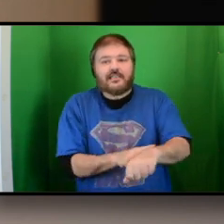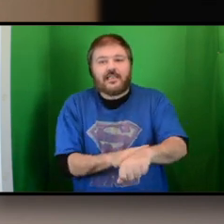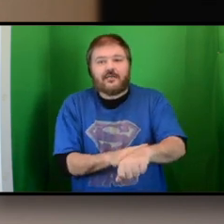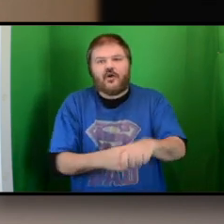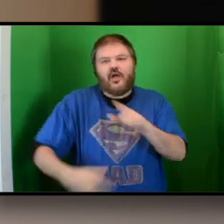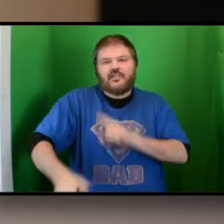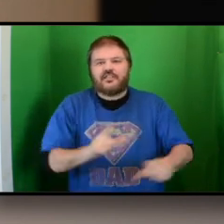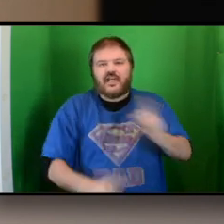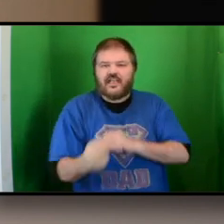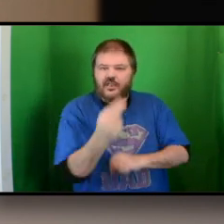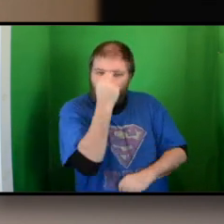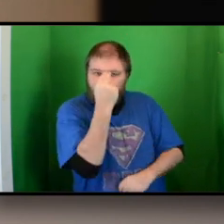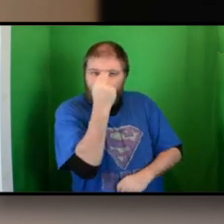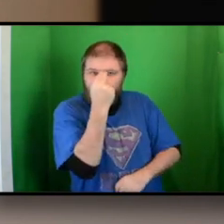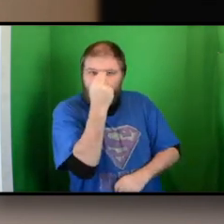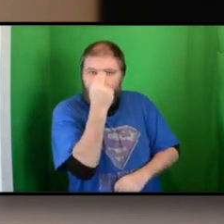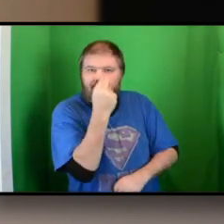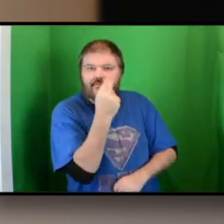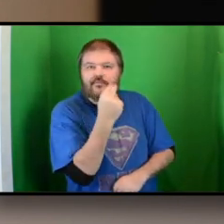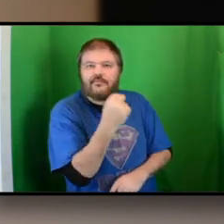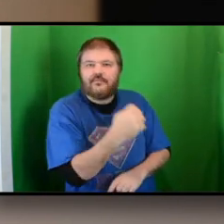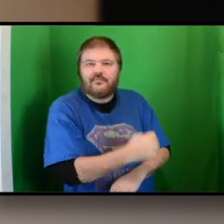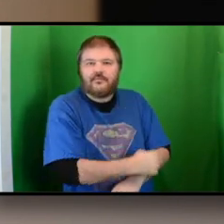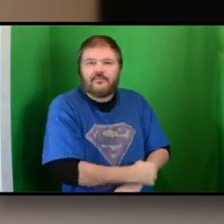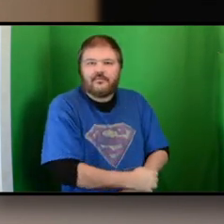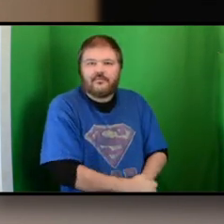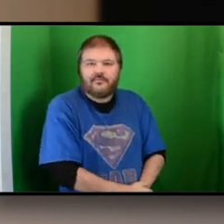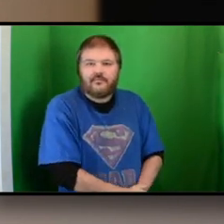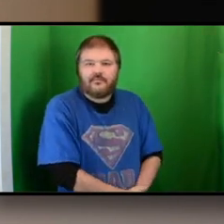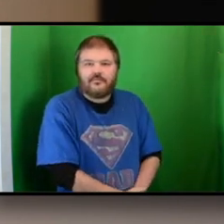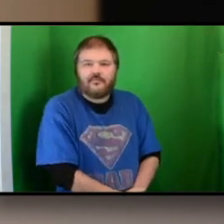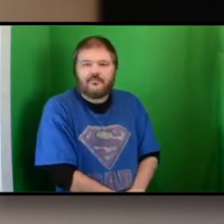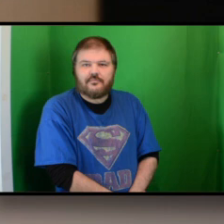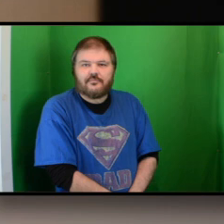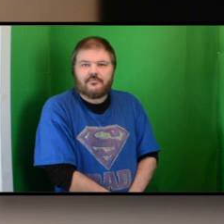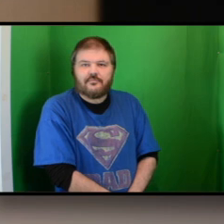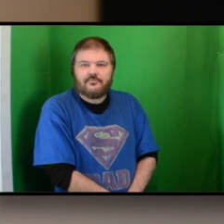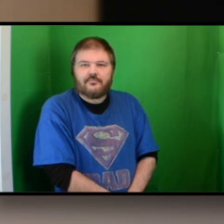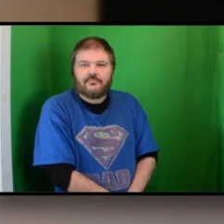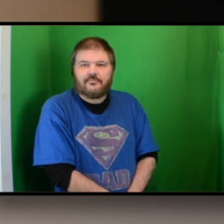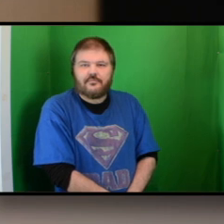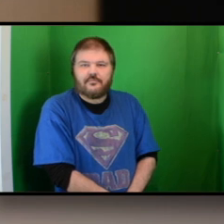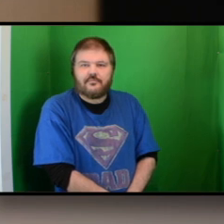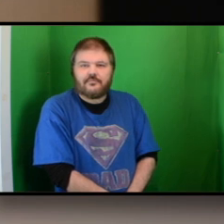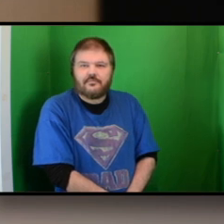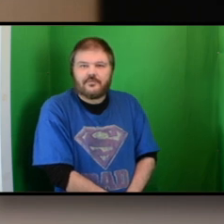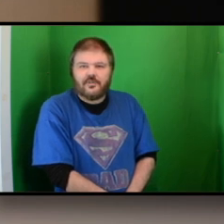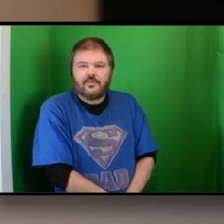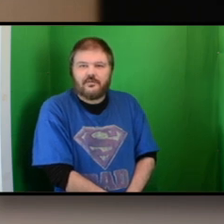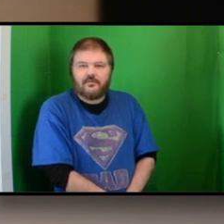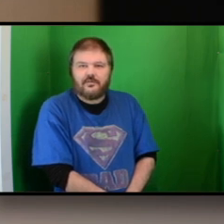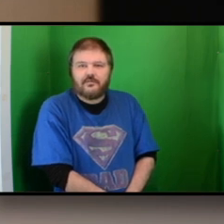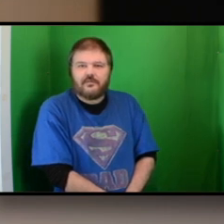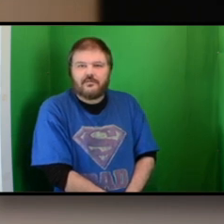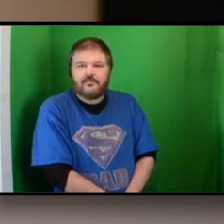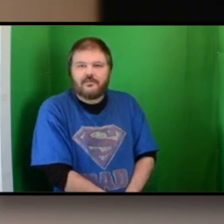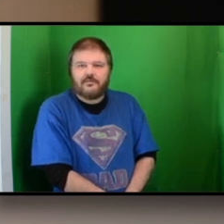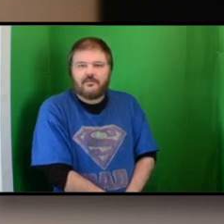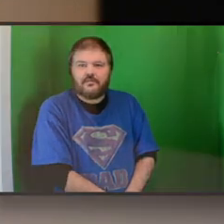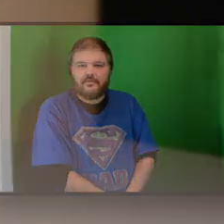Leave me a message. Let me know what you think of what I'm doing here, and what other